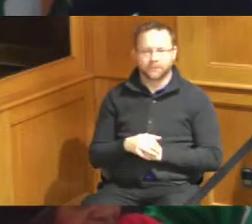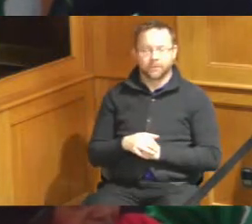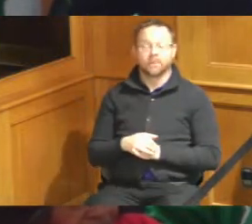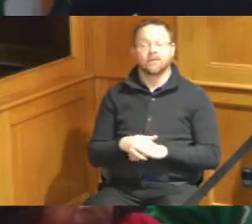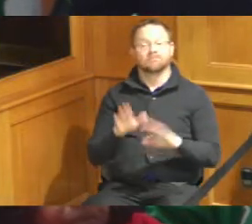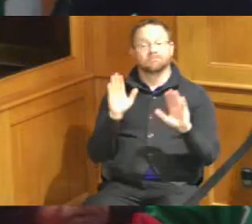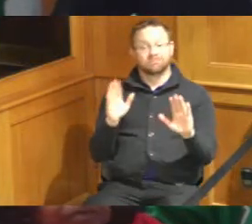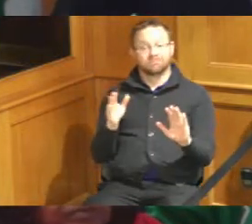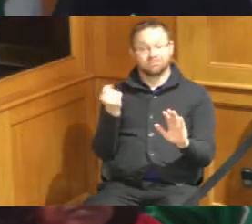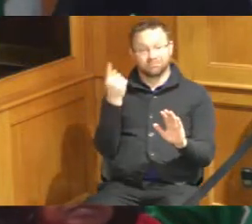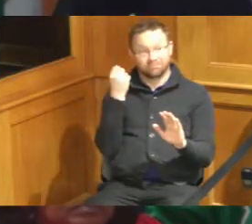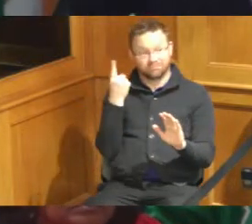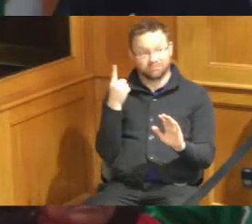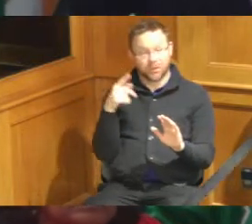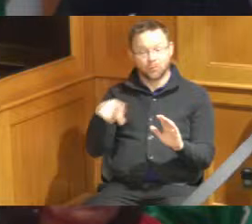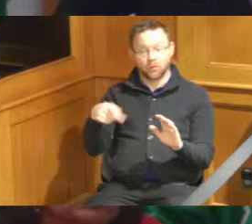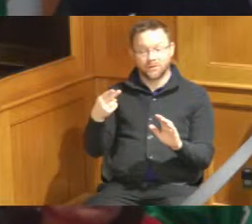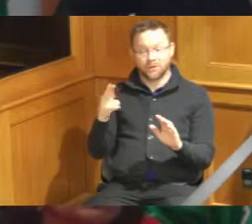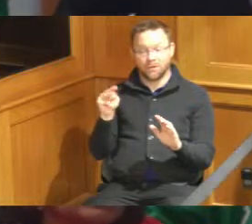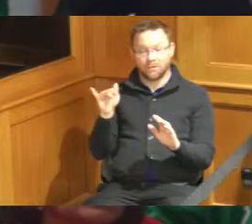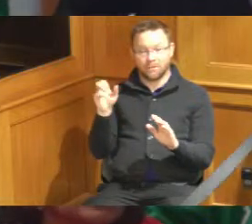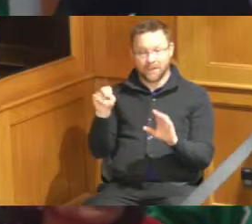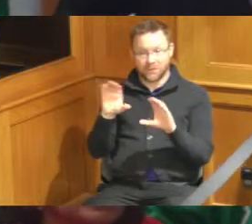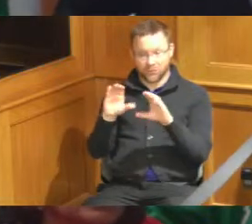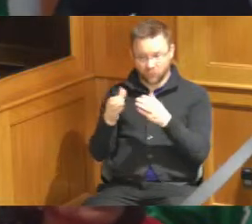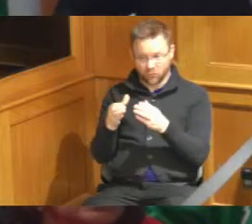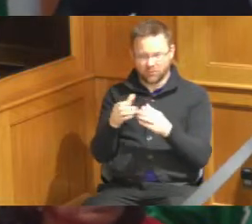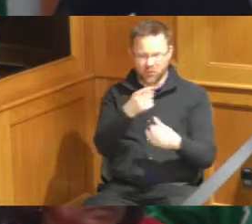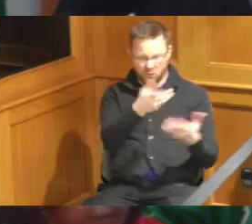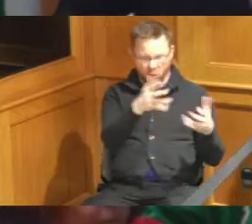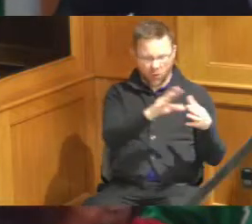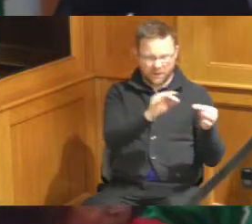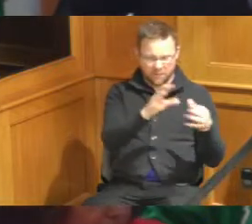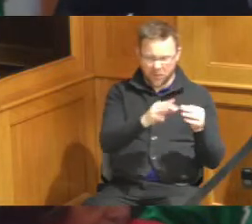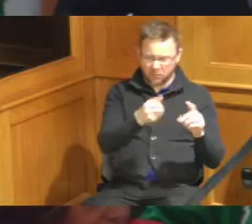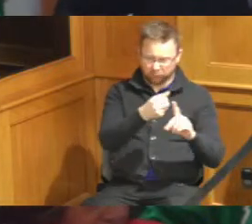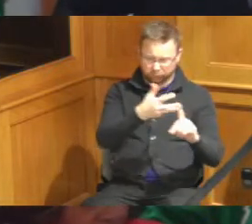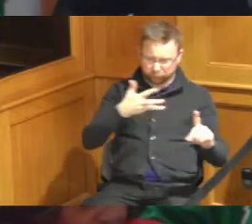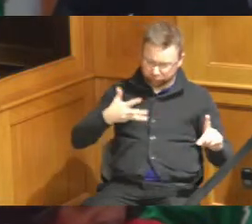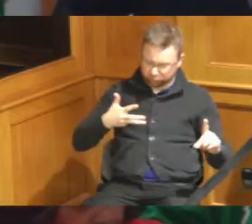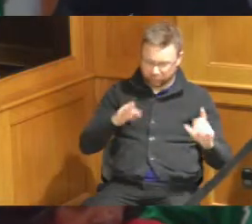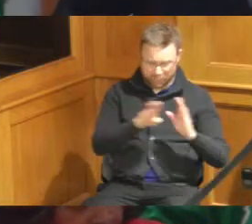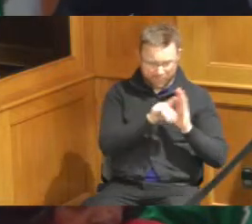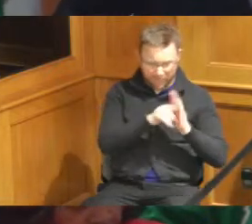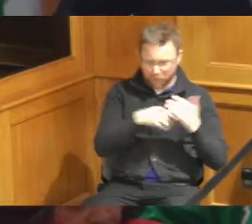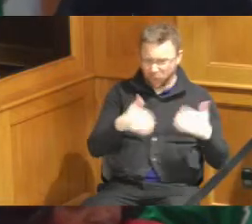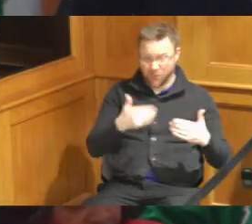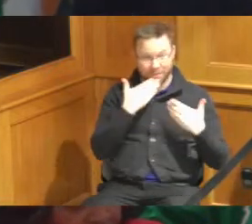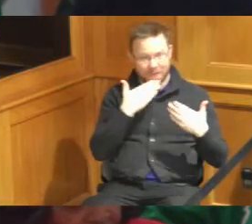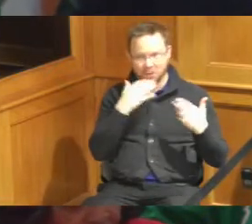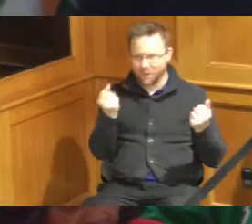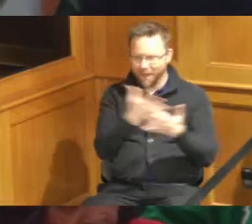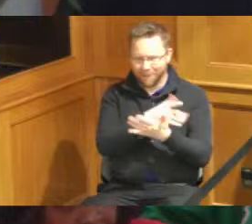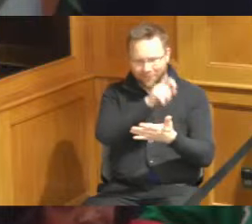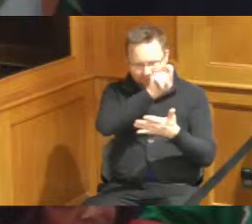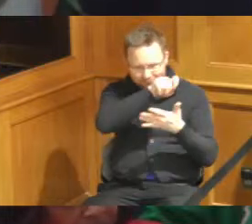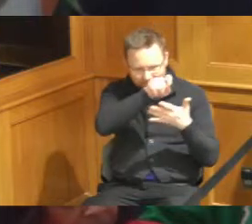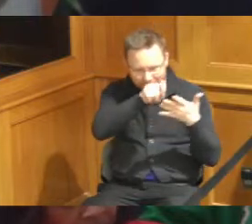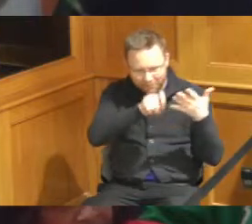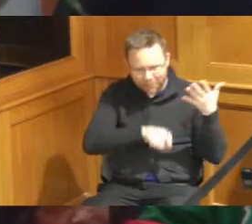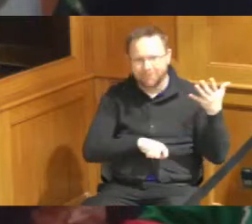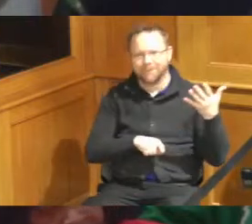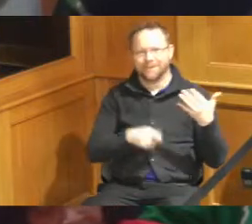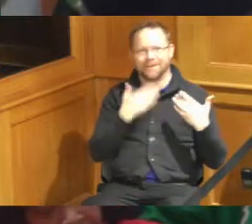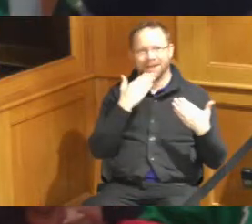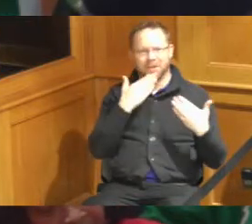that, the Prince Hall Masons, again, as you mentioned, and quite extensive proclamation, and we thank you. You got everything in there. So